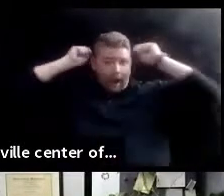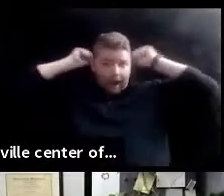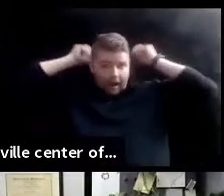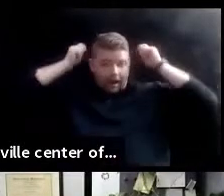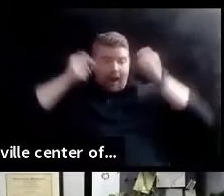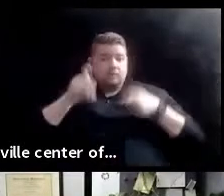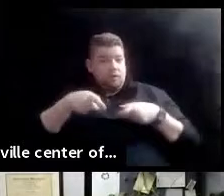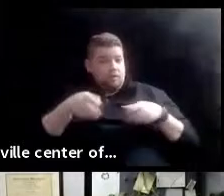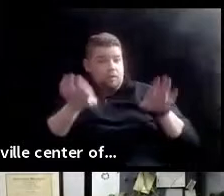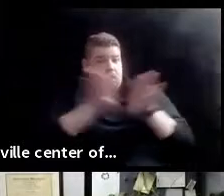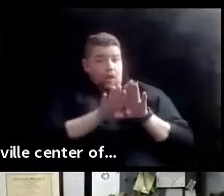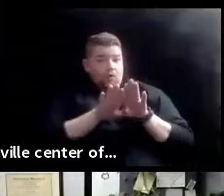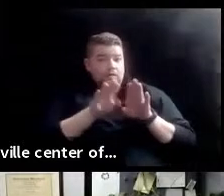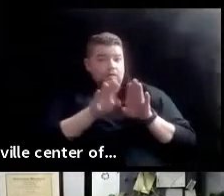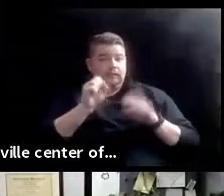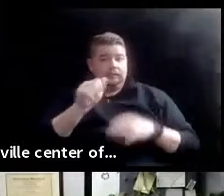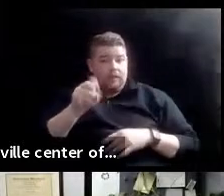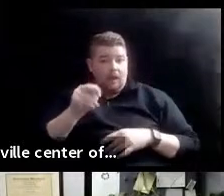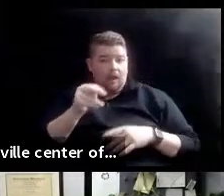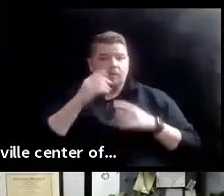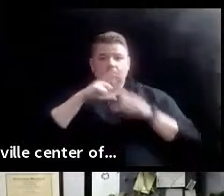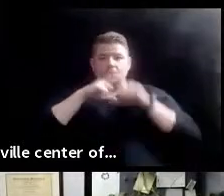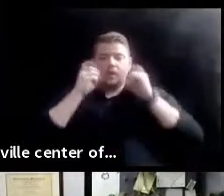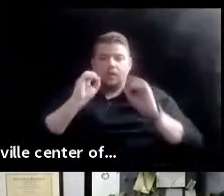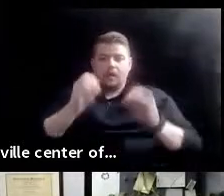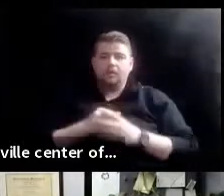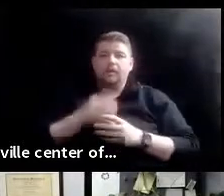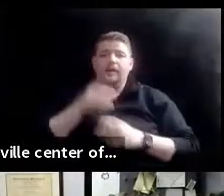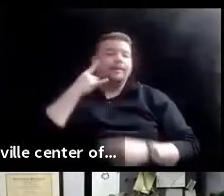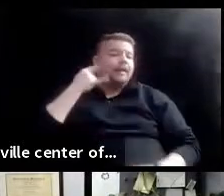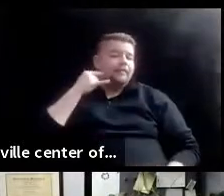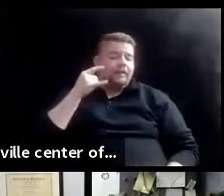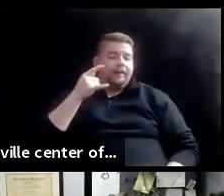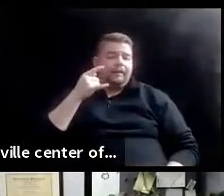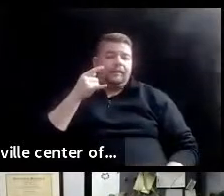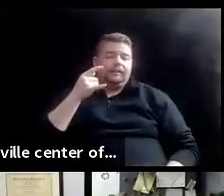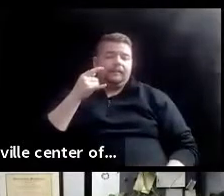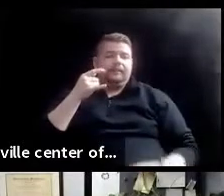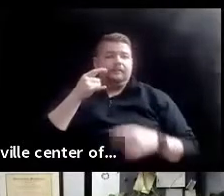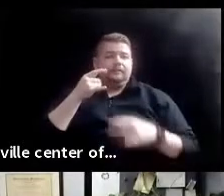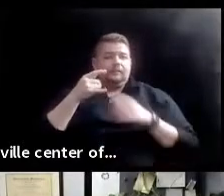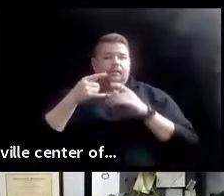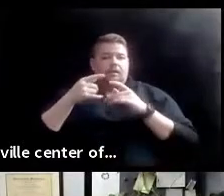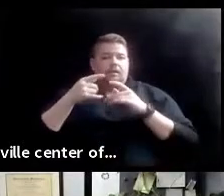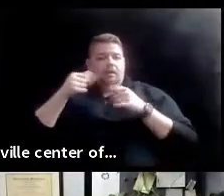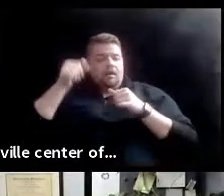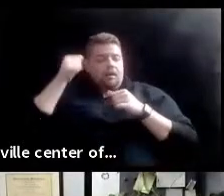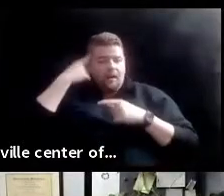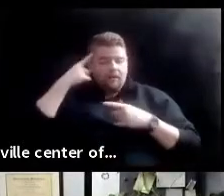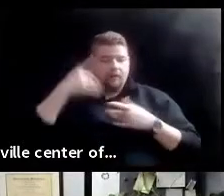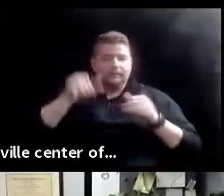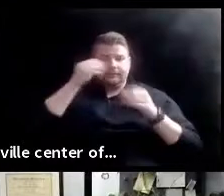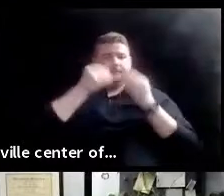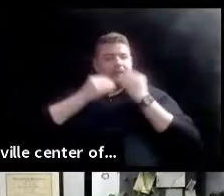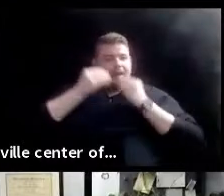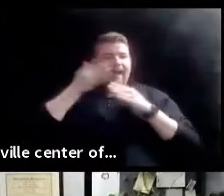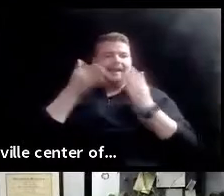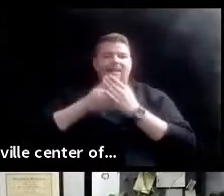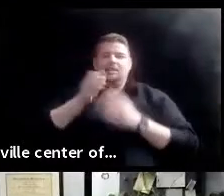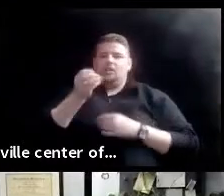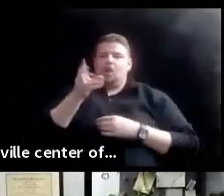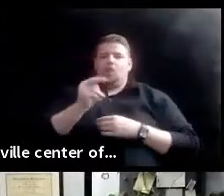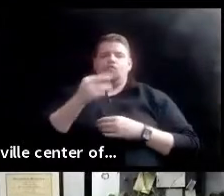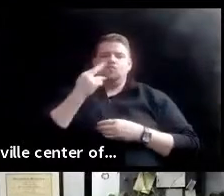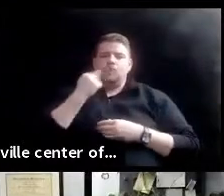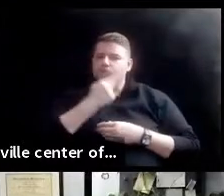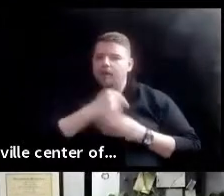closed salon with no mask on. California Governor Newsom dines at a fancy French Laundry restaurant against his own orders. The